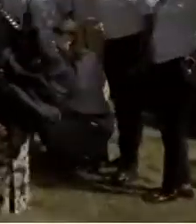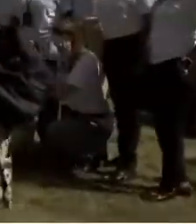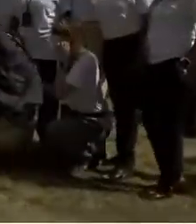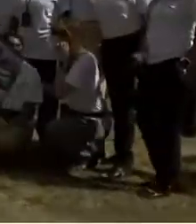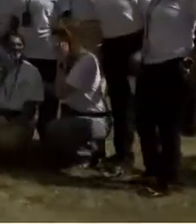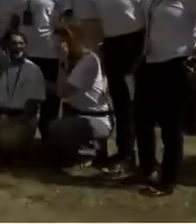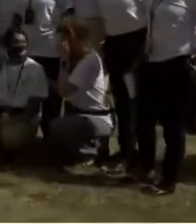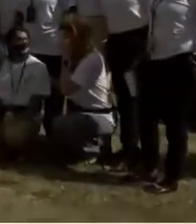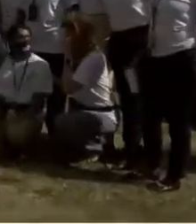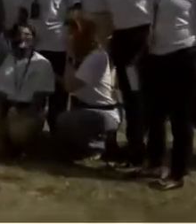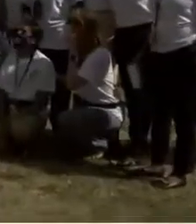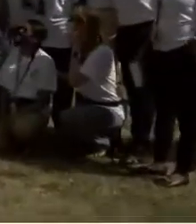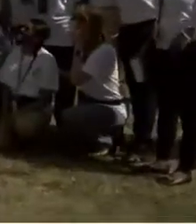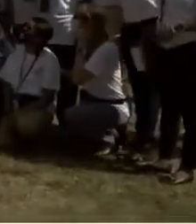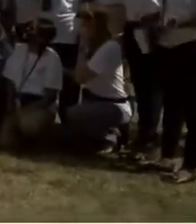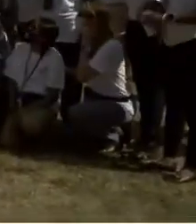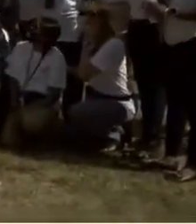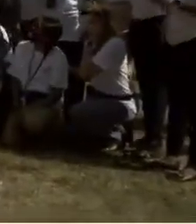don't want that.